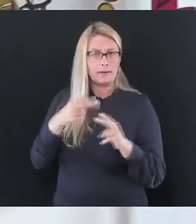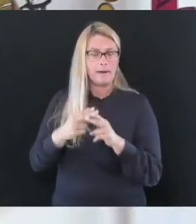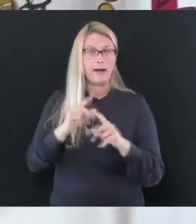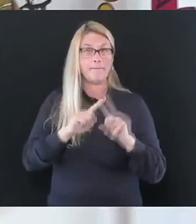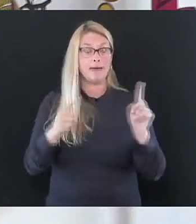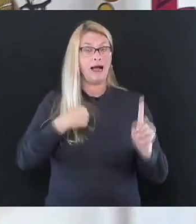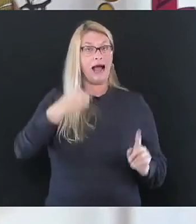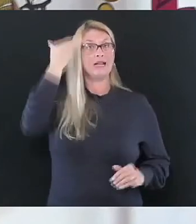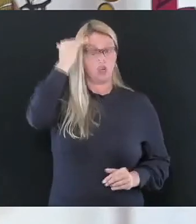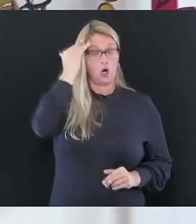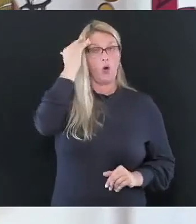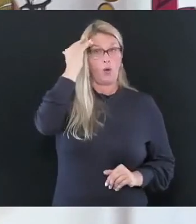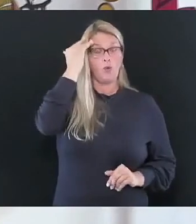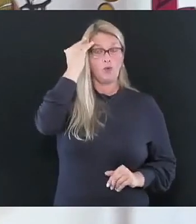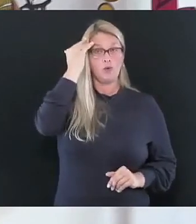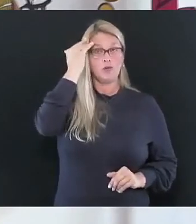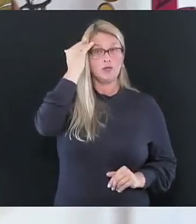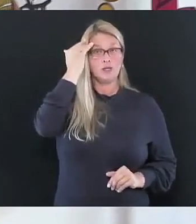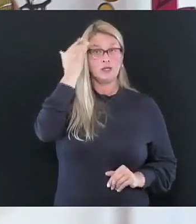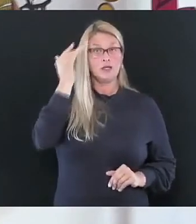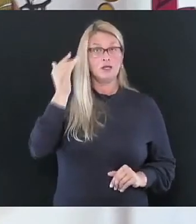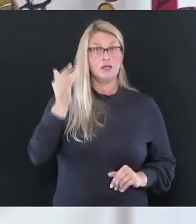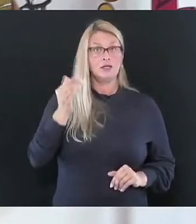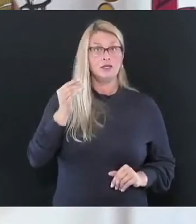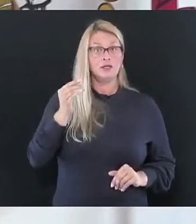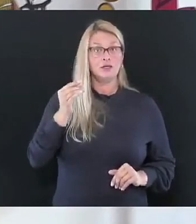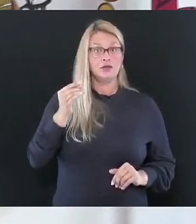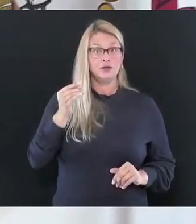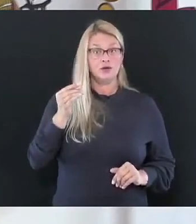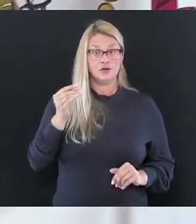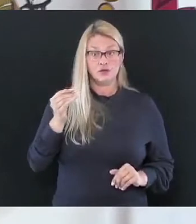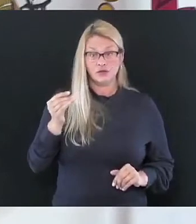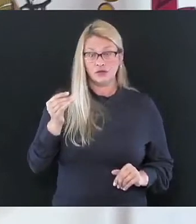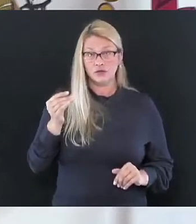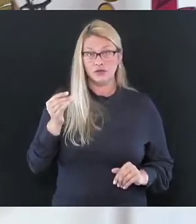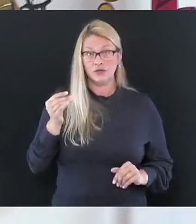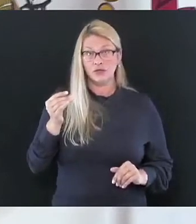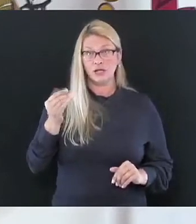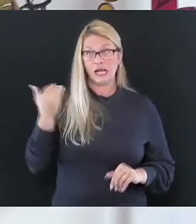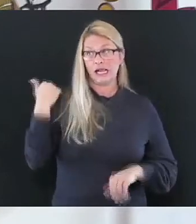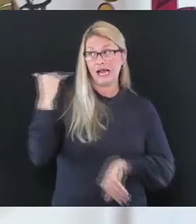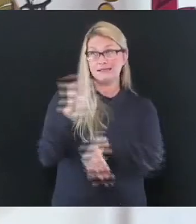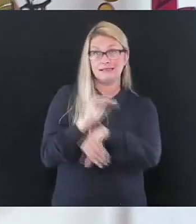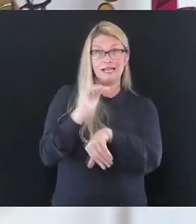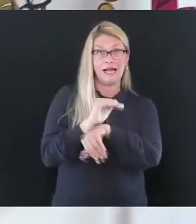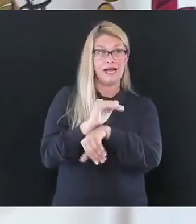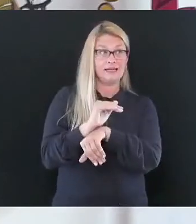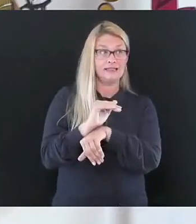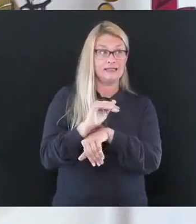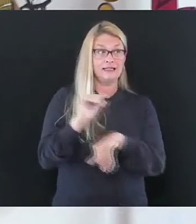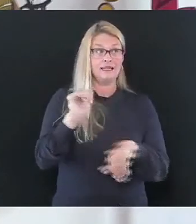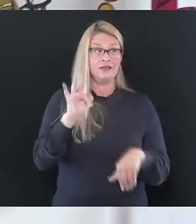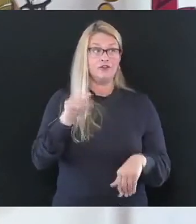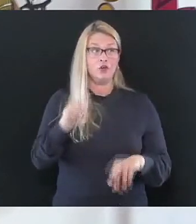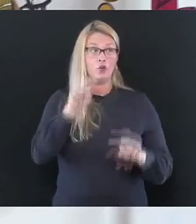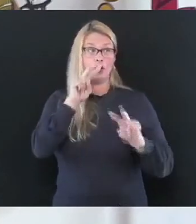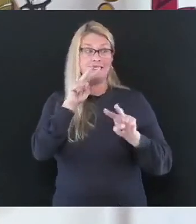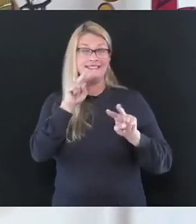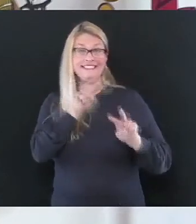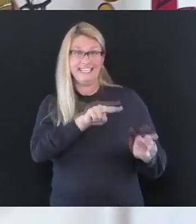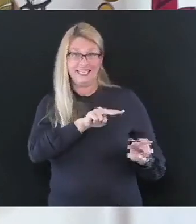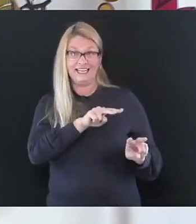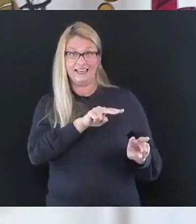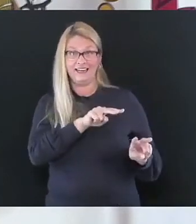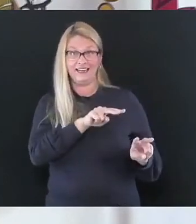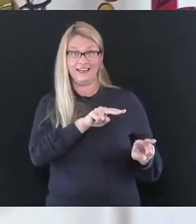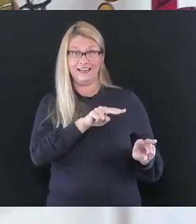know this, that Phil, if you'll just look about it, and I said this last night, but if you'll just look,